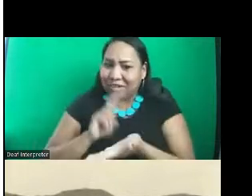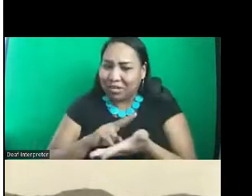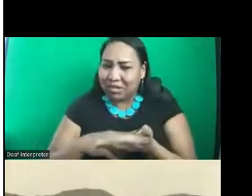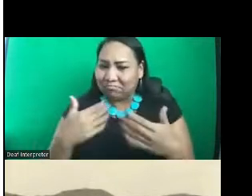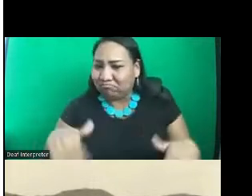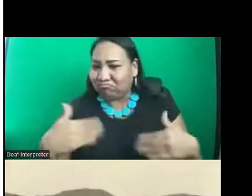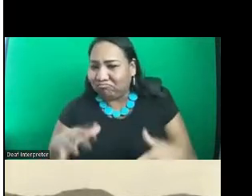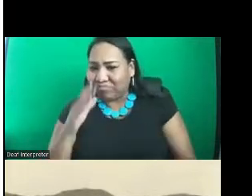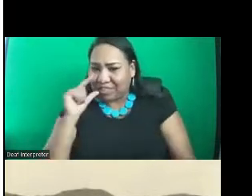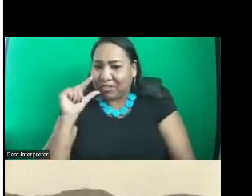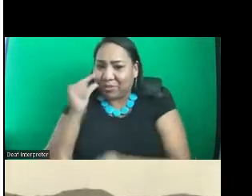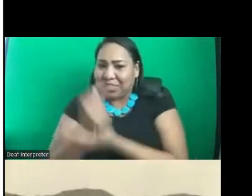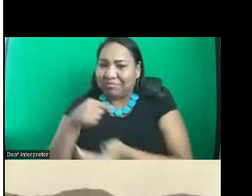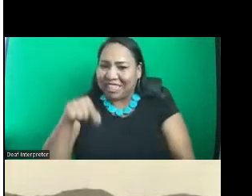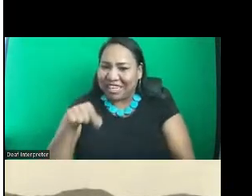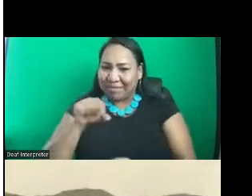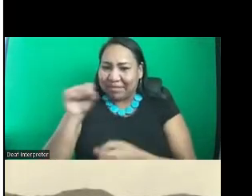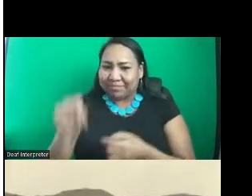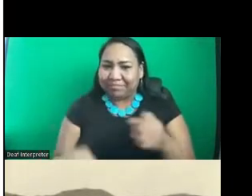Next slide.